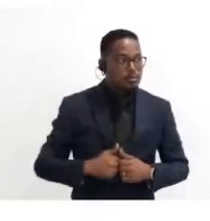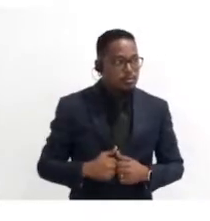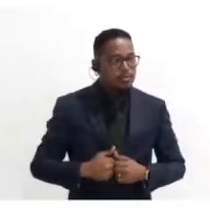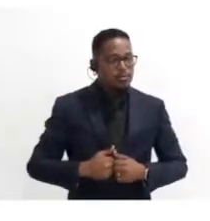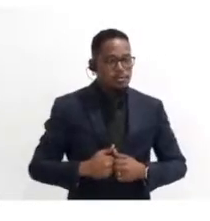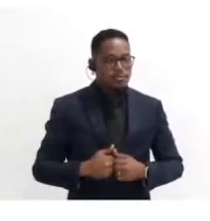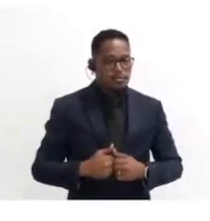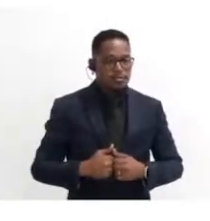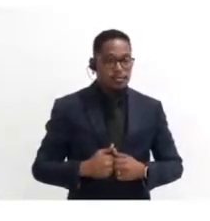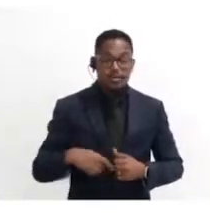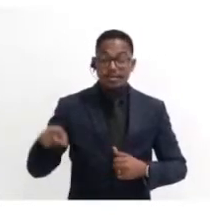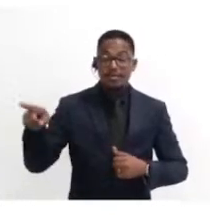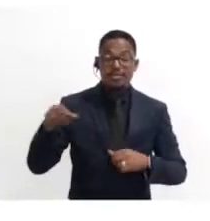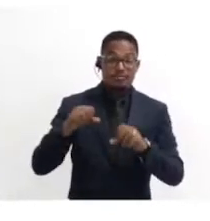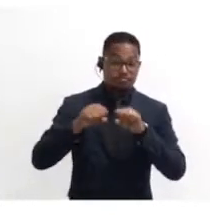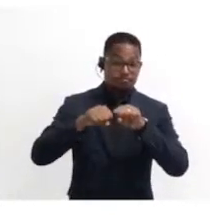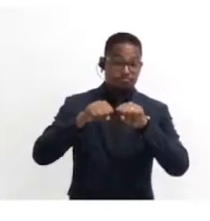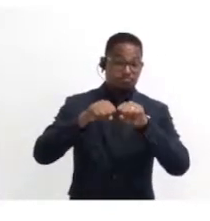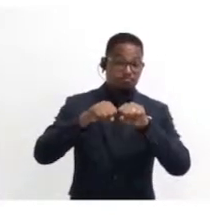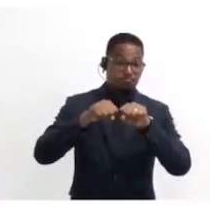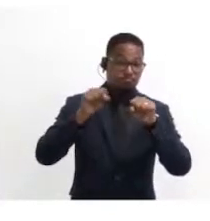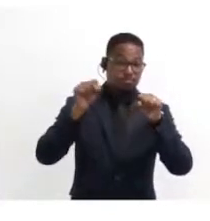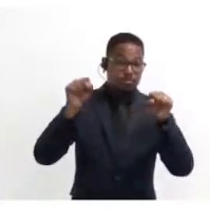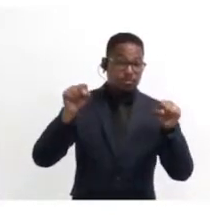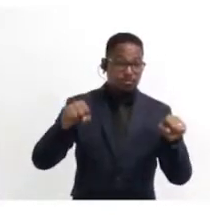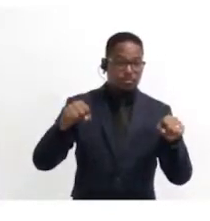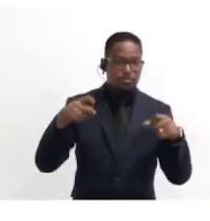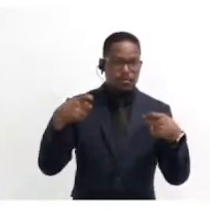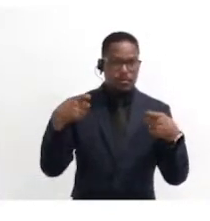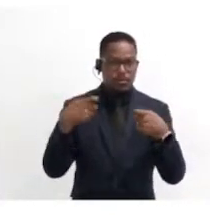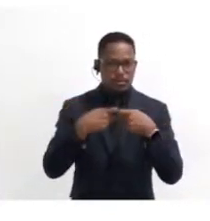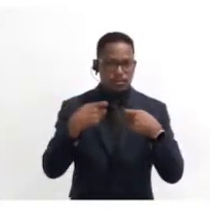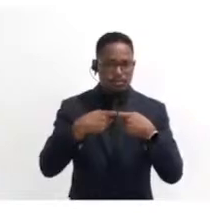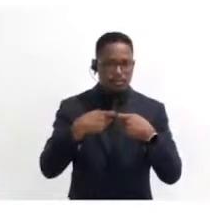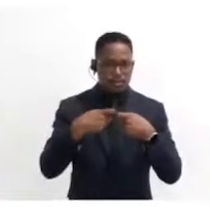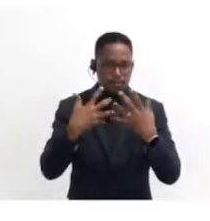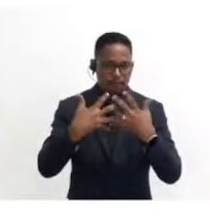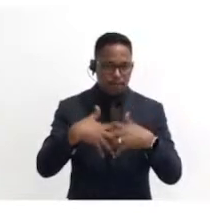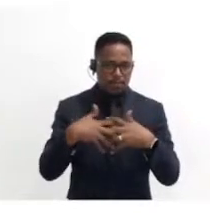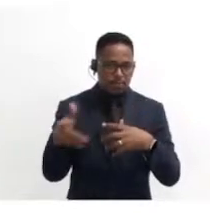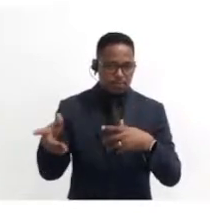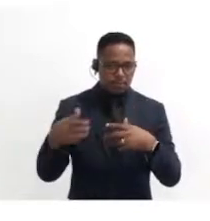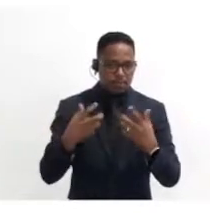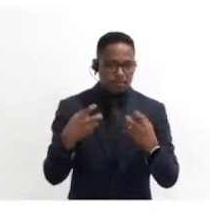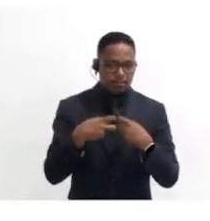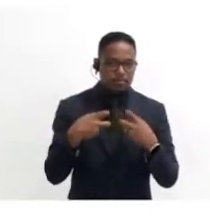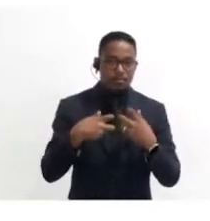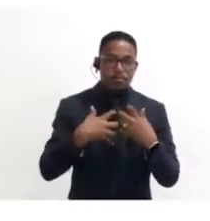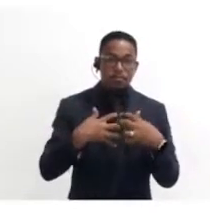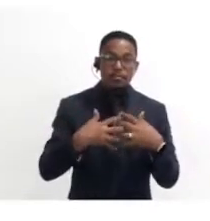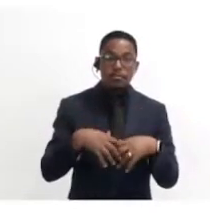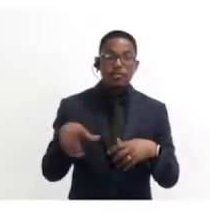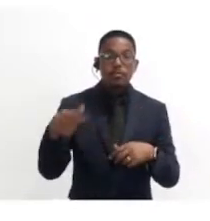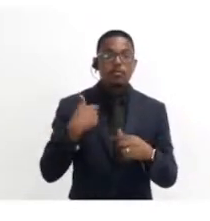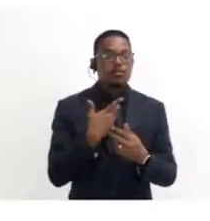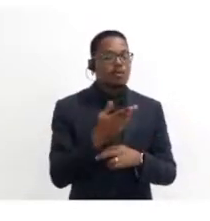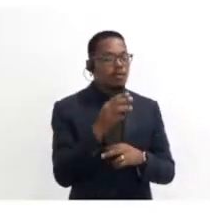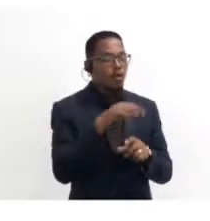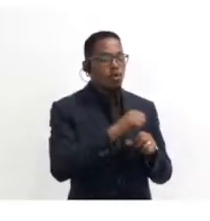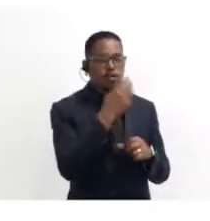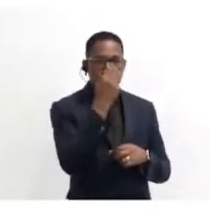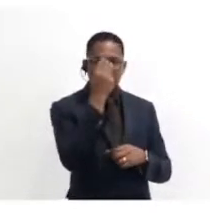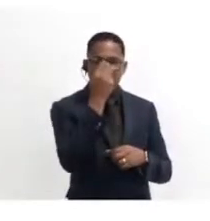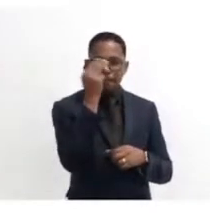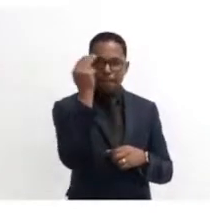electromechanical kind of, circuit to what we called core memory, so magnetic-based memory,